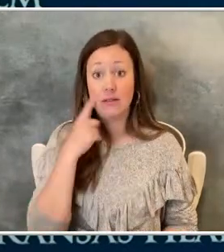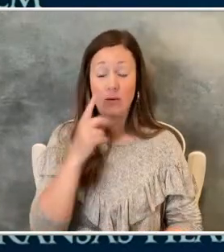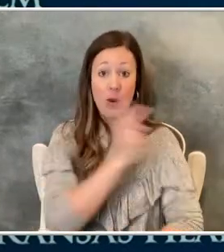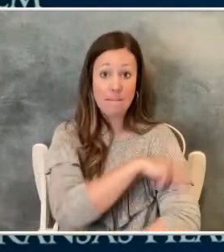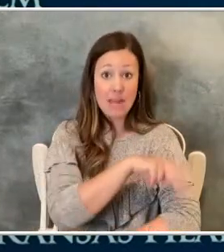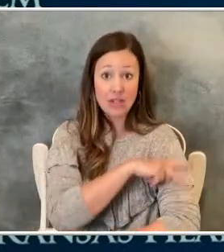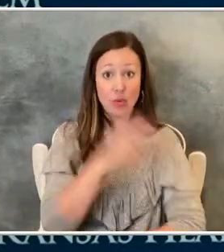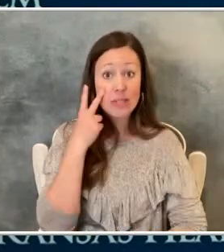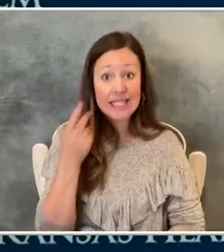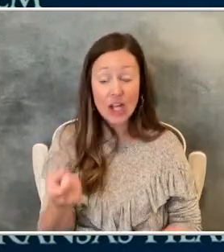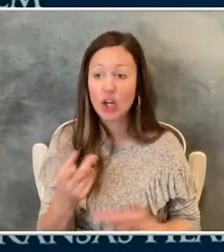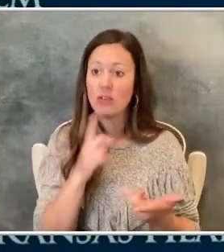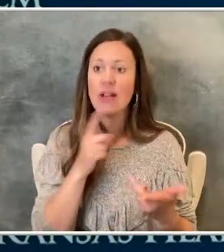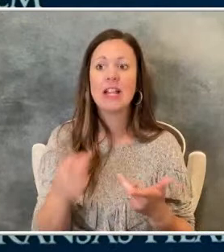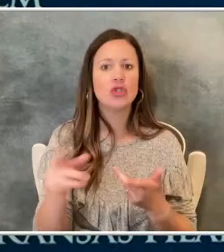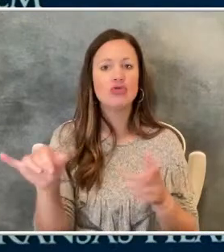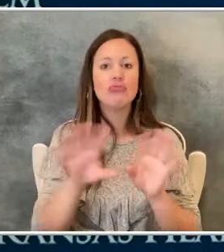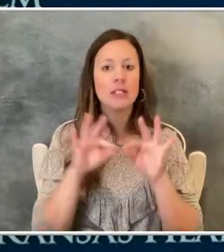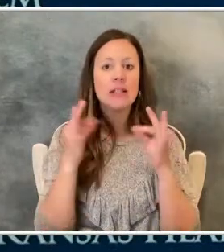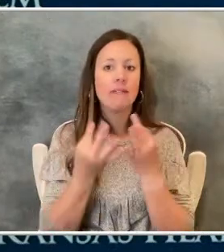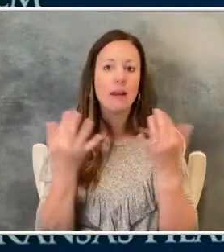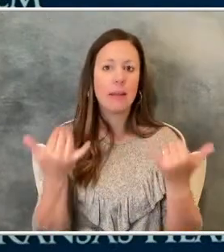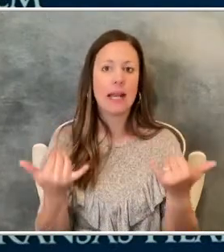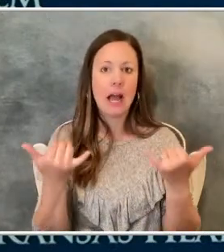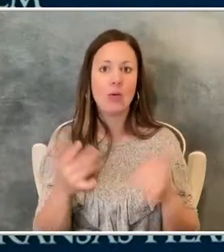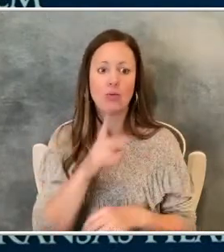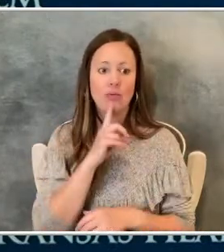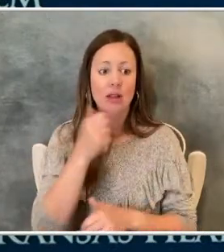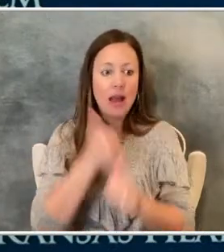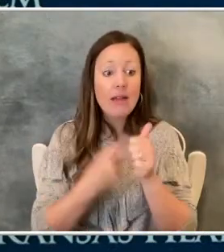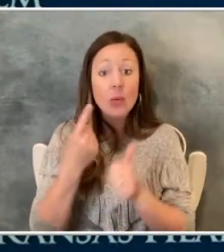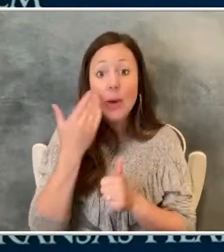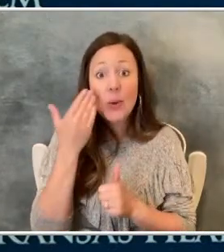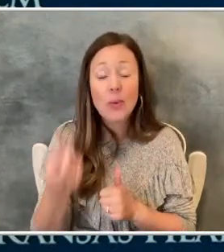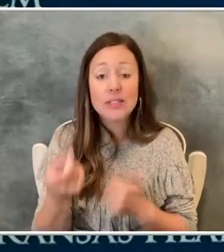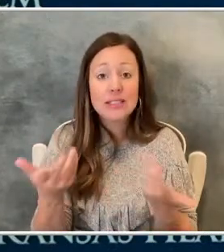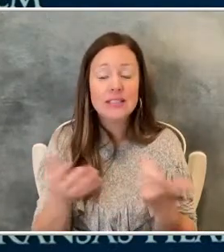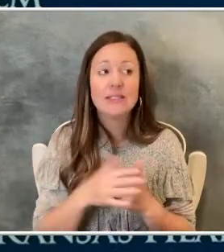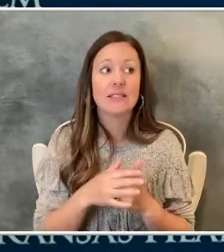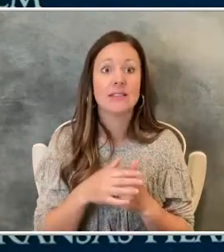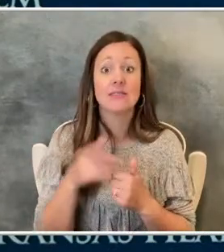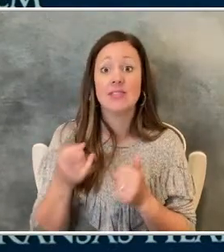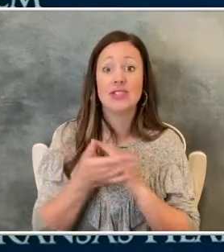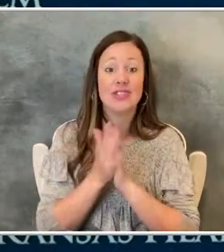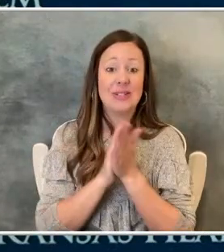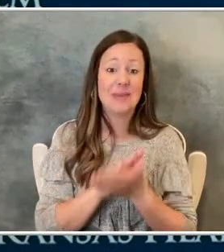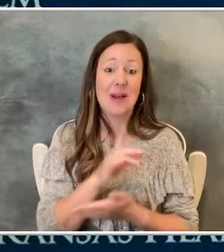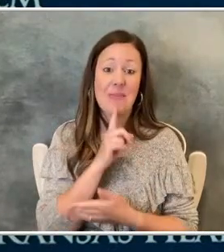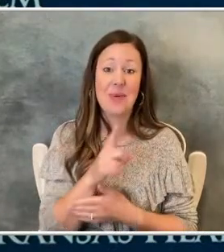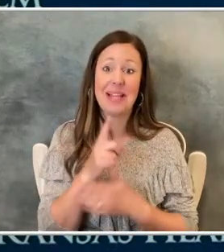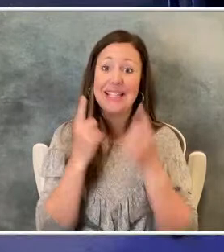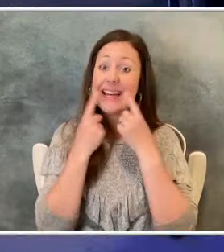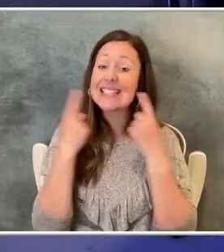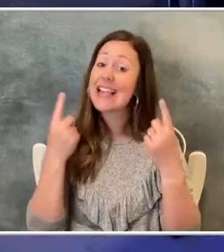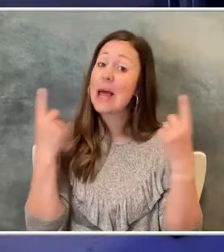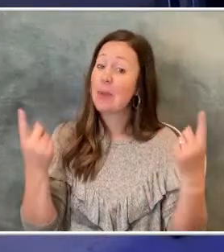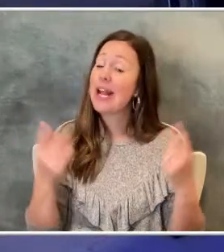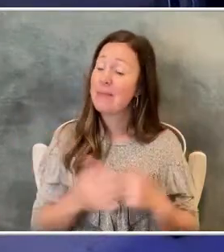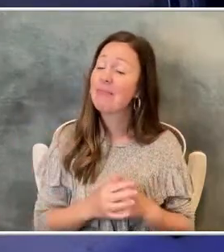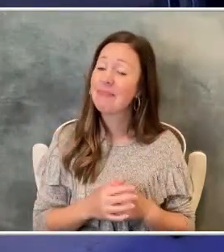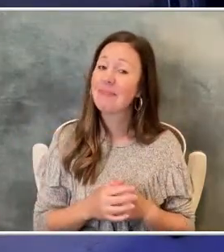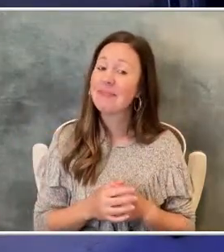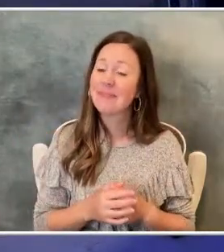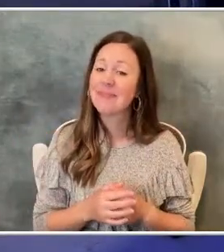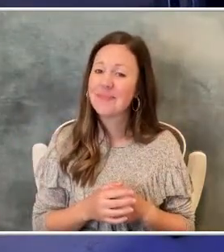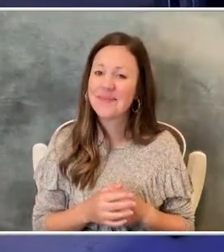her, she's like family now. I bet. Because everyone knows her up there. Yeah. And she's become quite the celebrity in our clinic. I bet. Dr. Raghuveer,